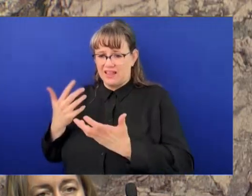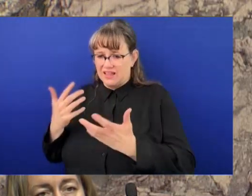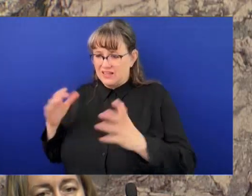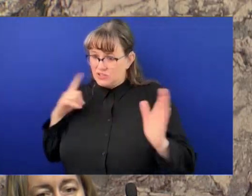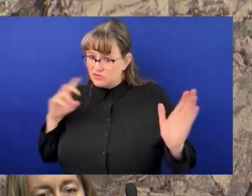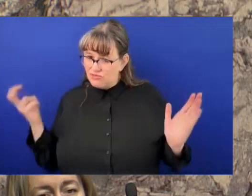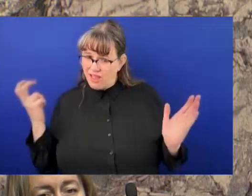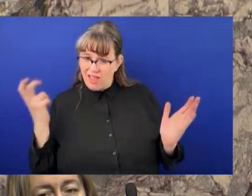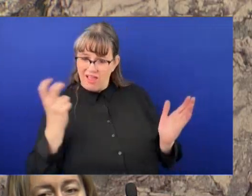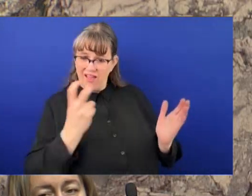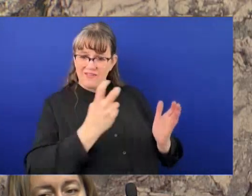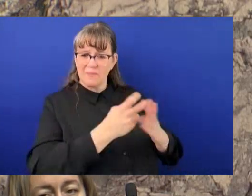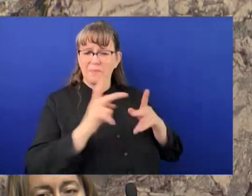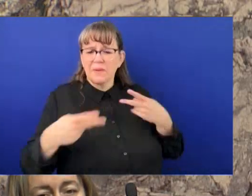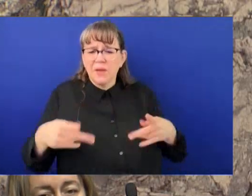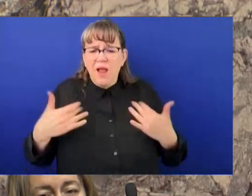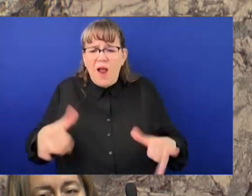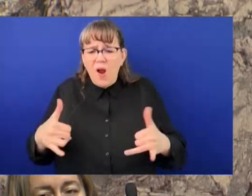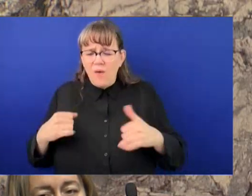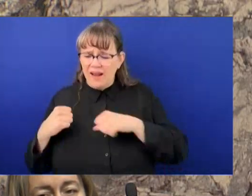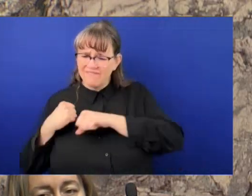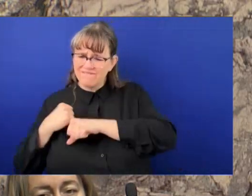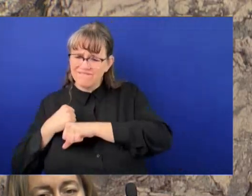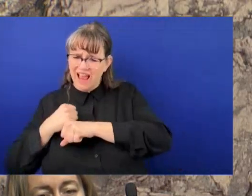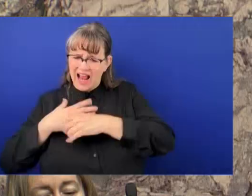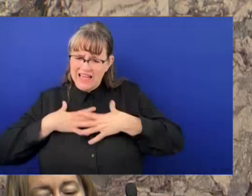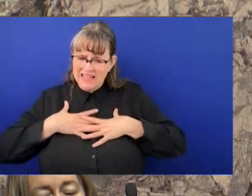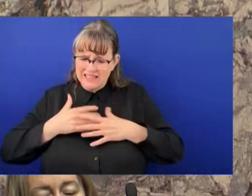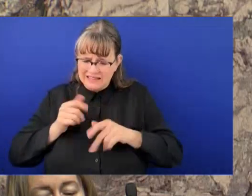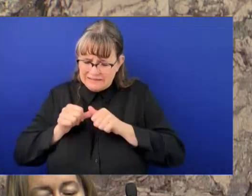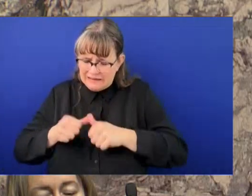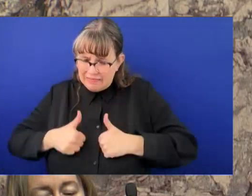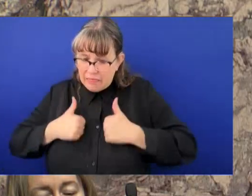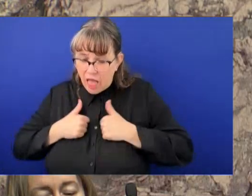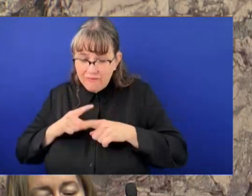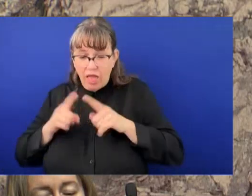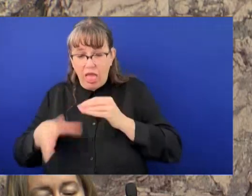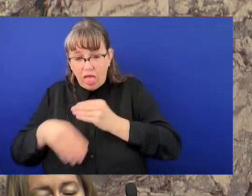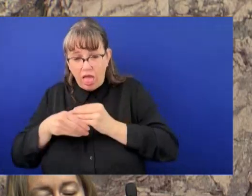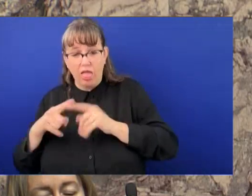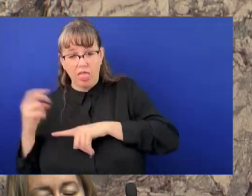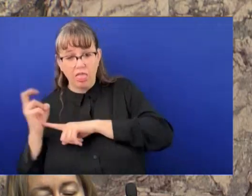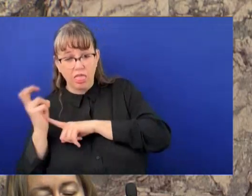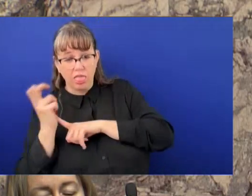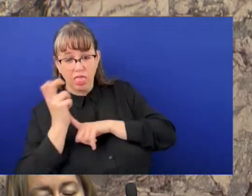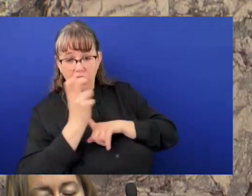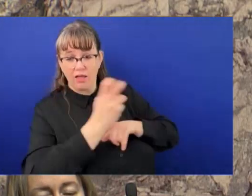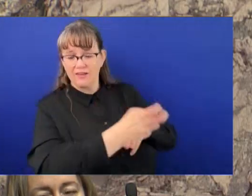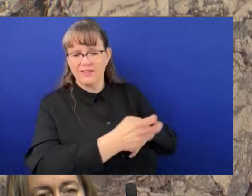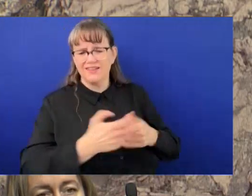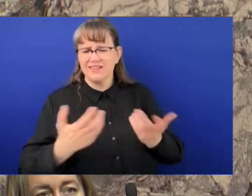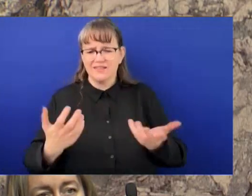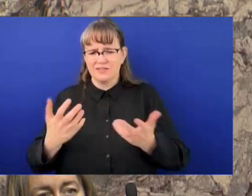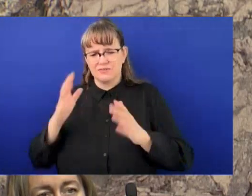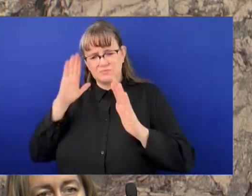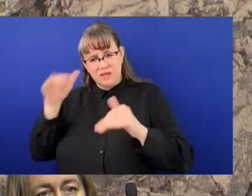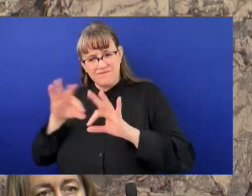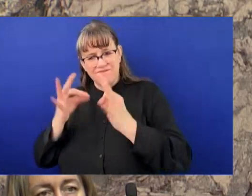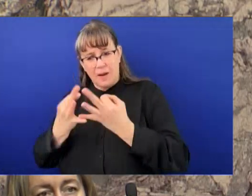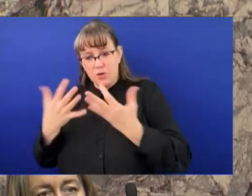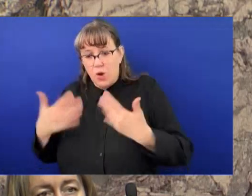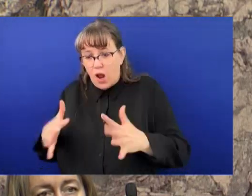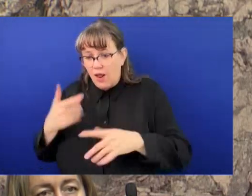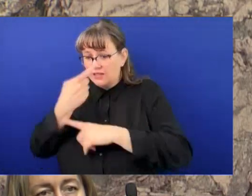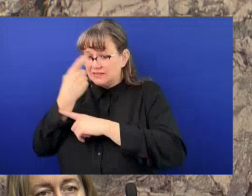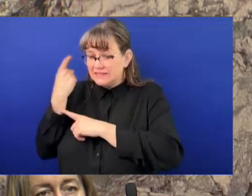Does this health minister seriously expect families already facing the chaos and trauma of a cancer diagnosis to uproot their